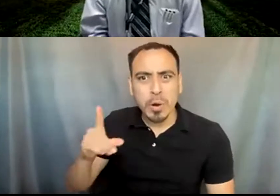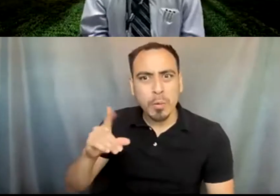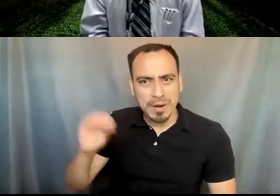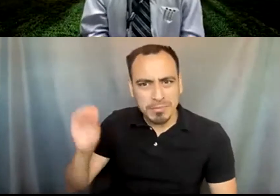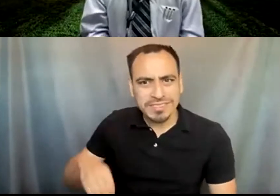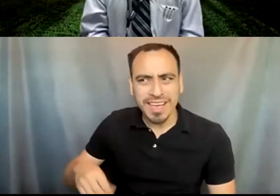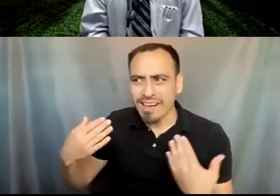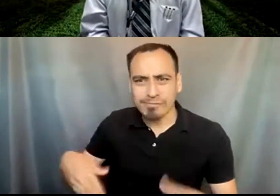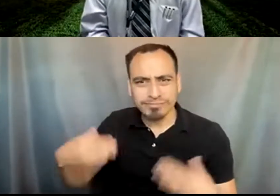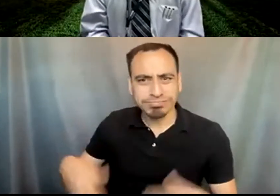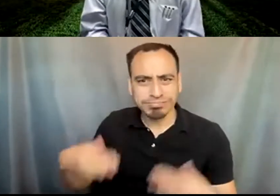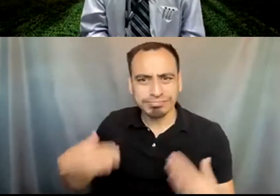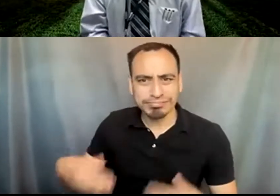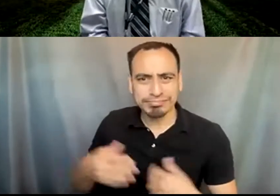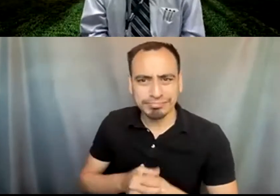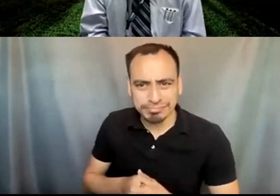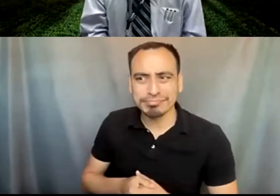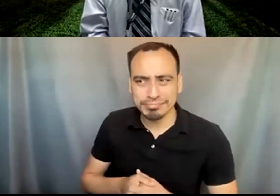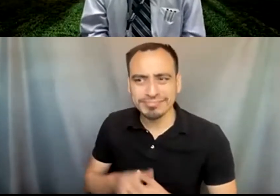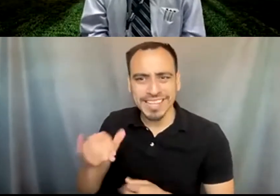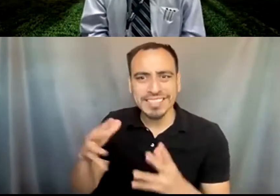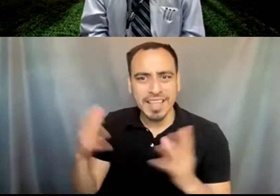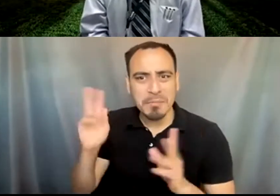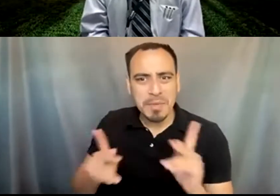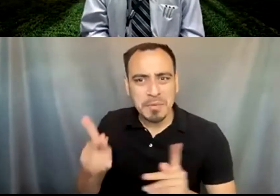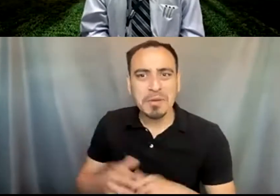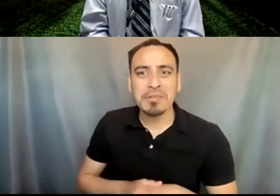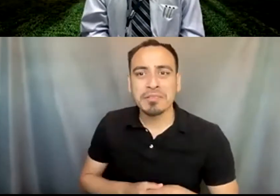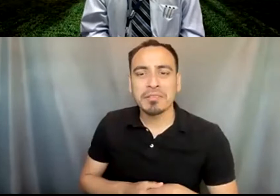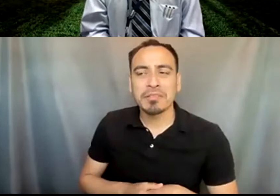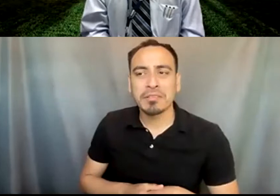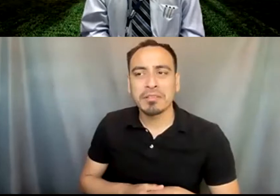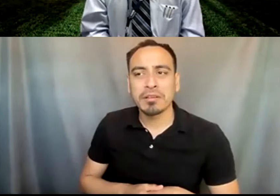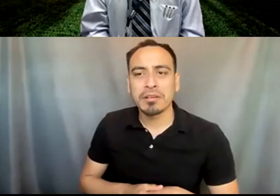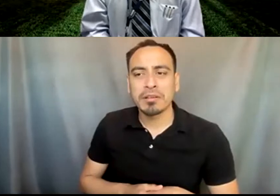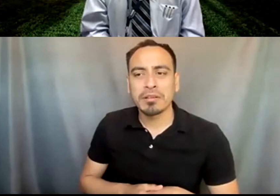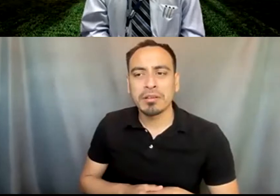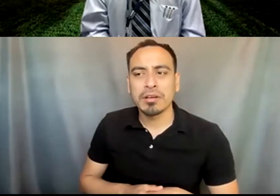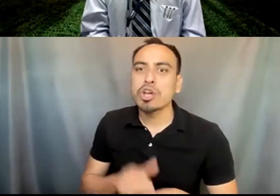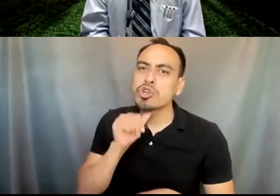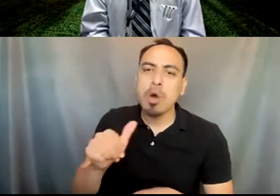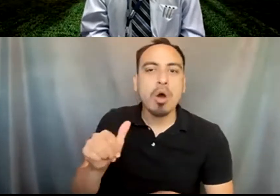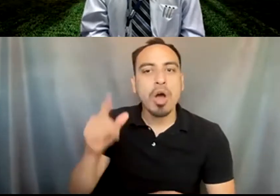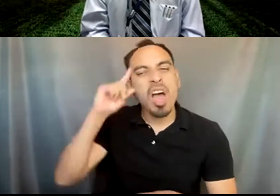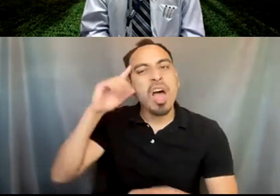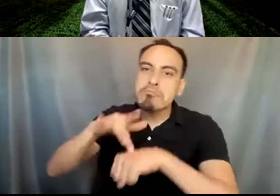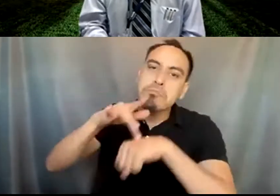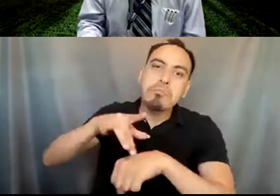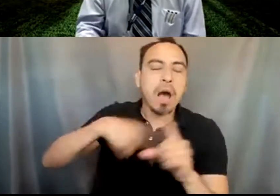this is right. So don't get hung up on the percentages, right? This is a